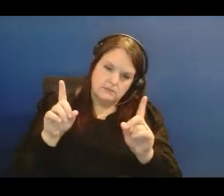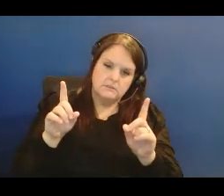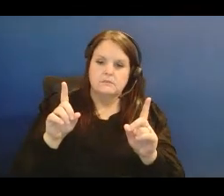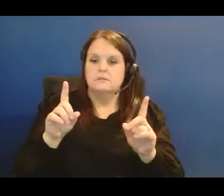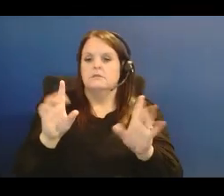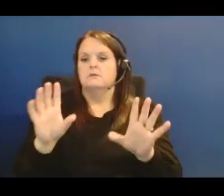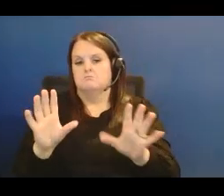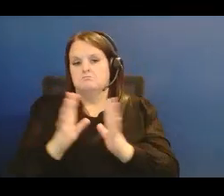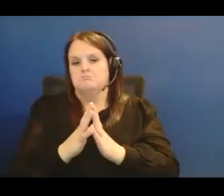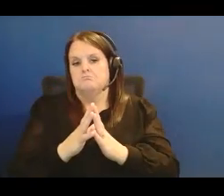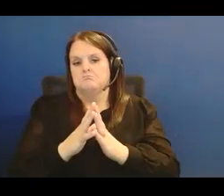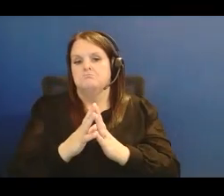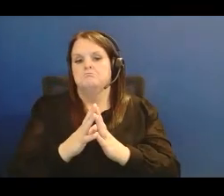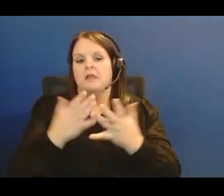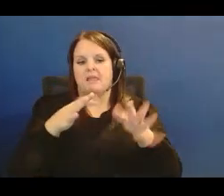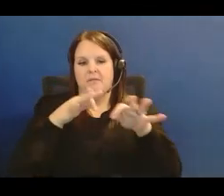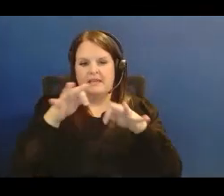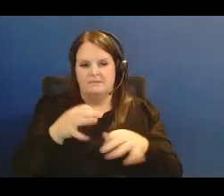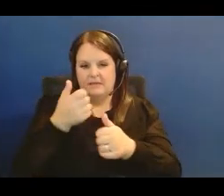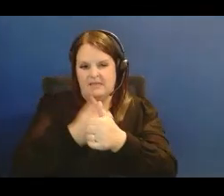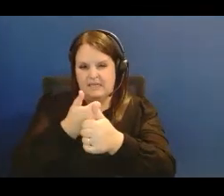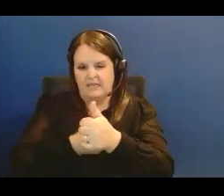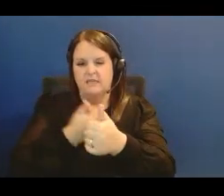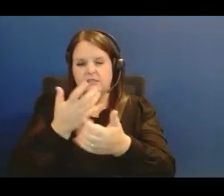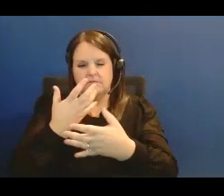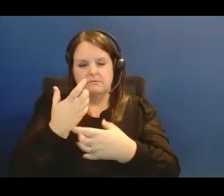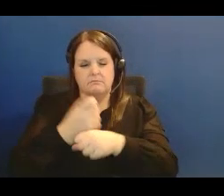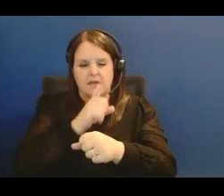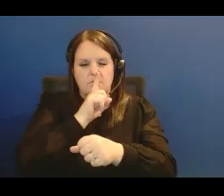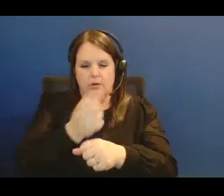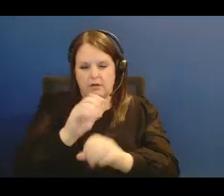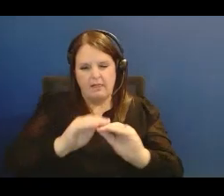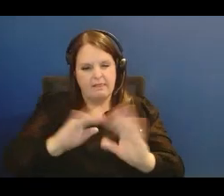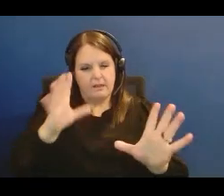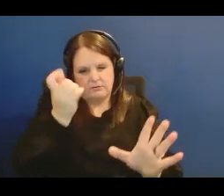just let me go over them and maybe we'll understand that a little better.